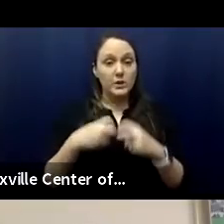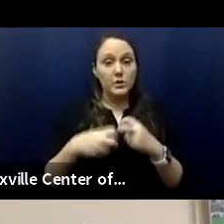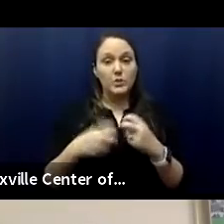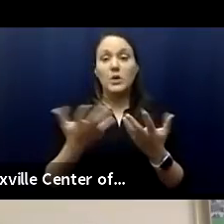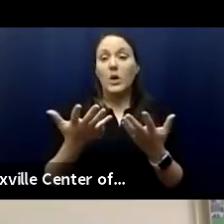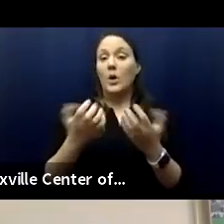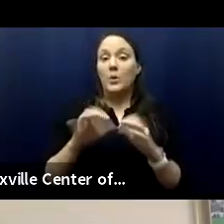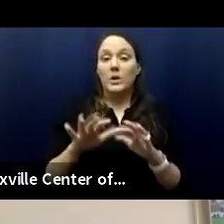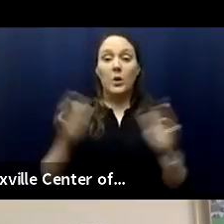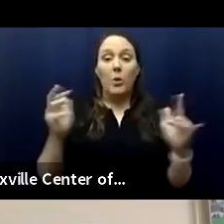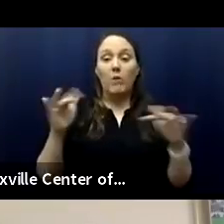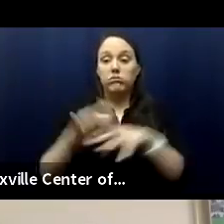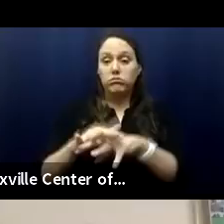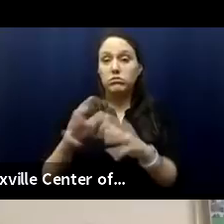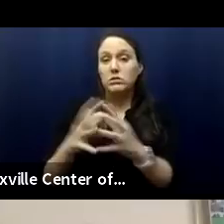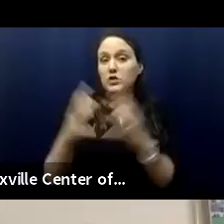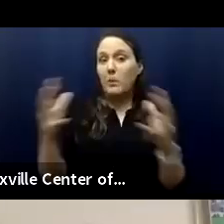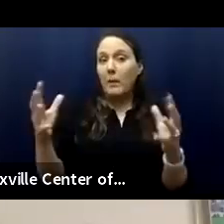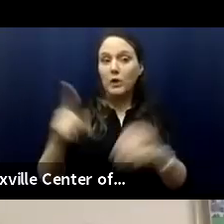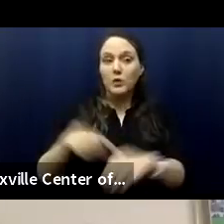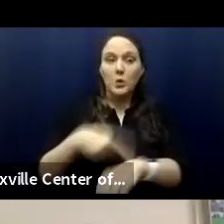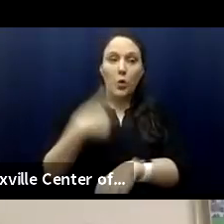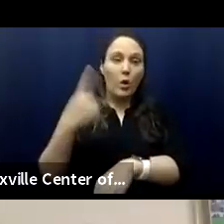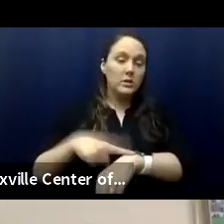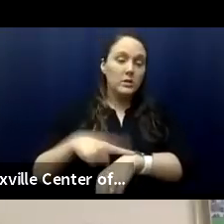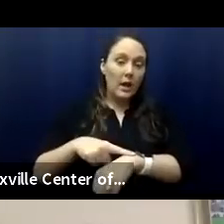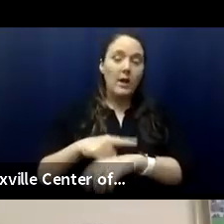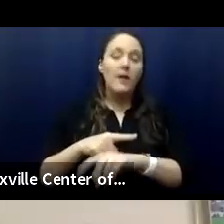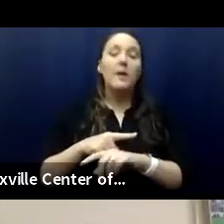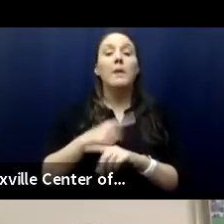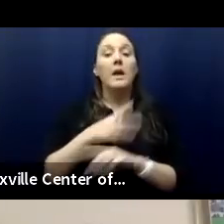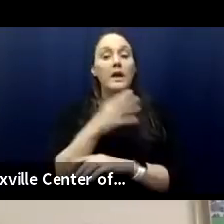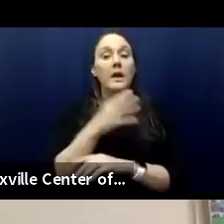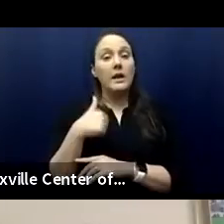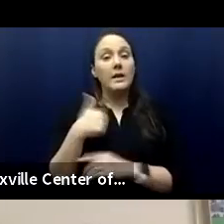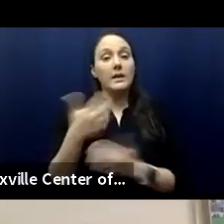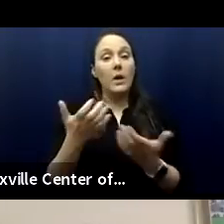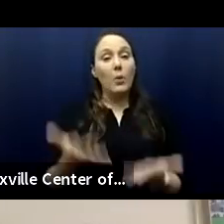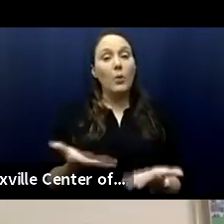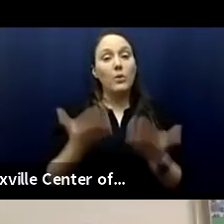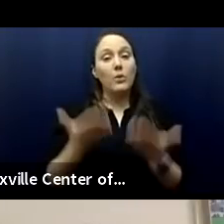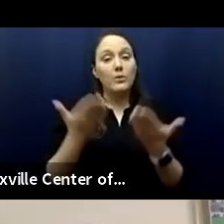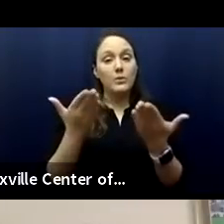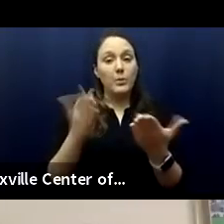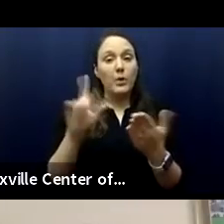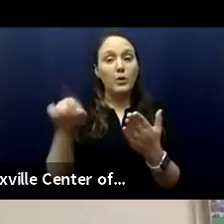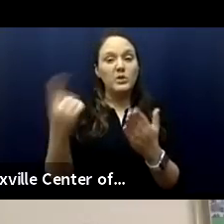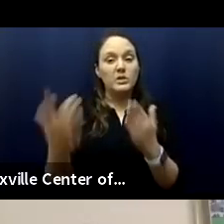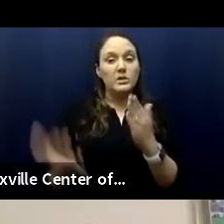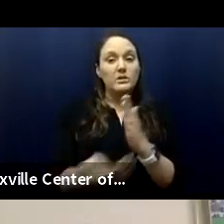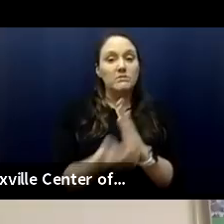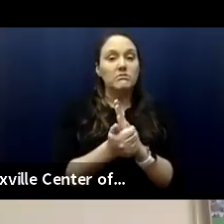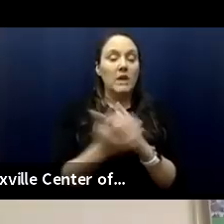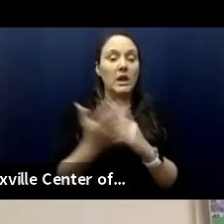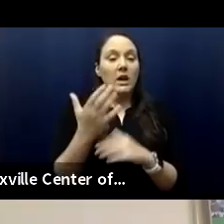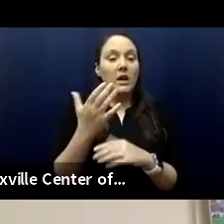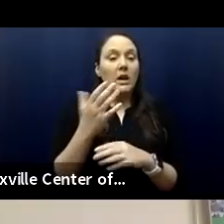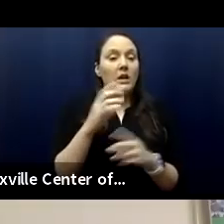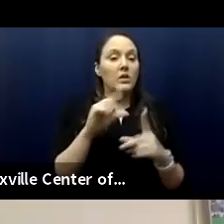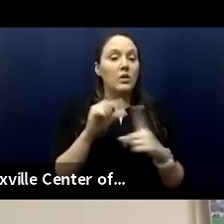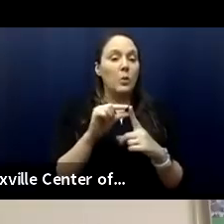too much or for too long. And I would like to propose just adding the verbiage I put there, which